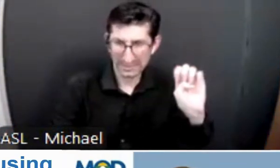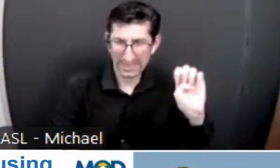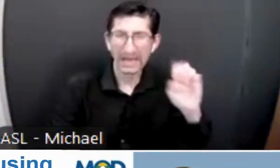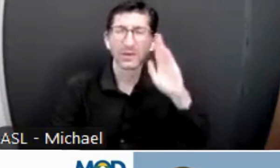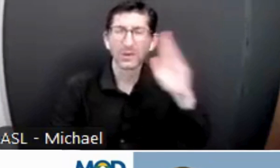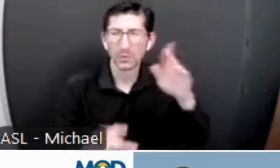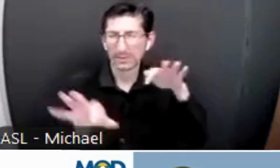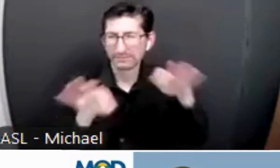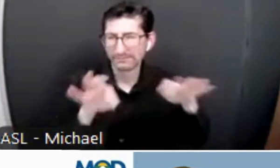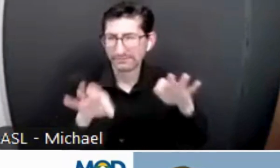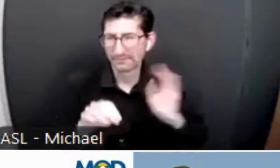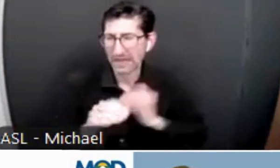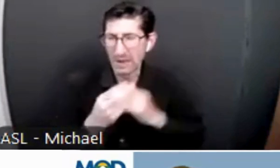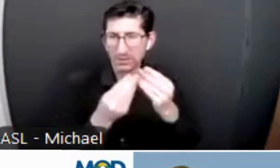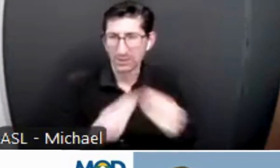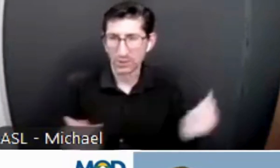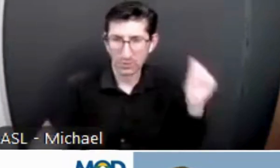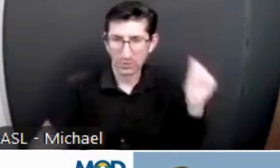solutions.